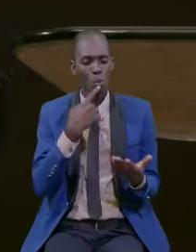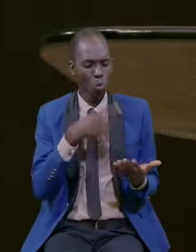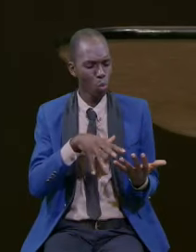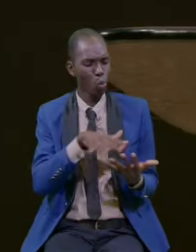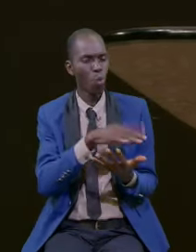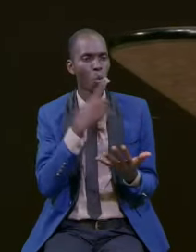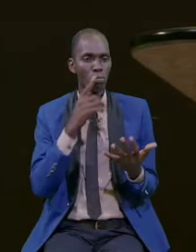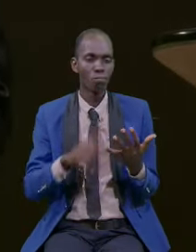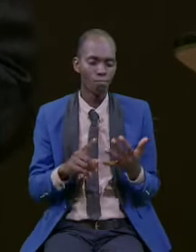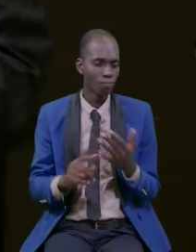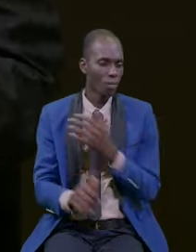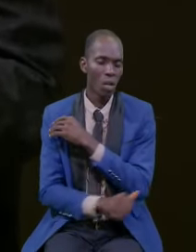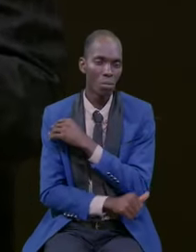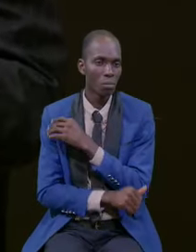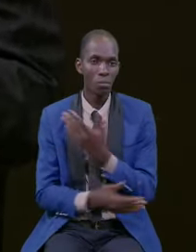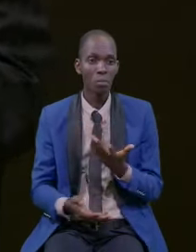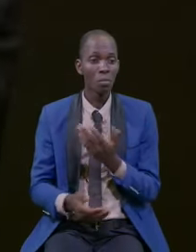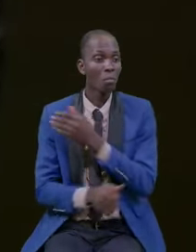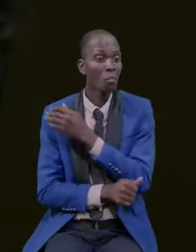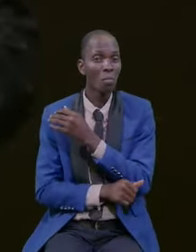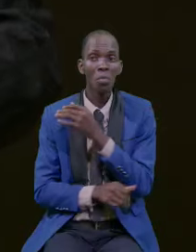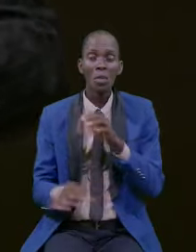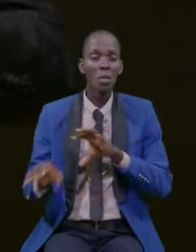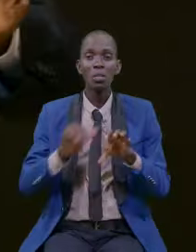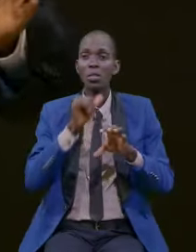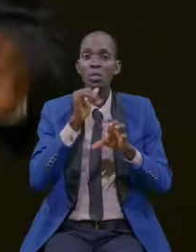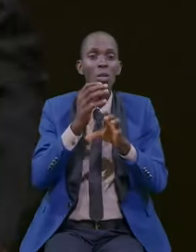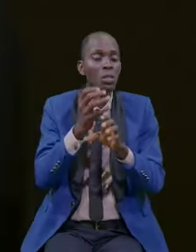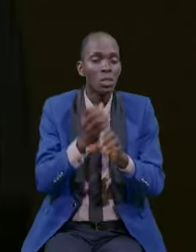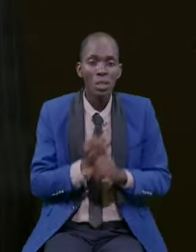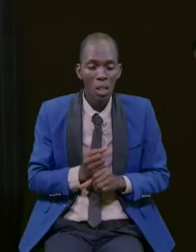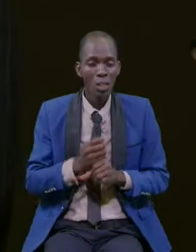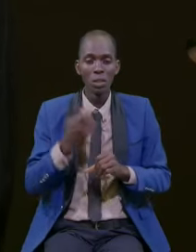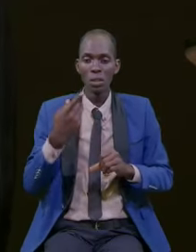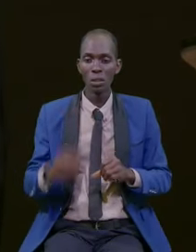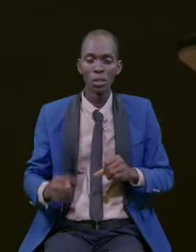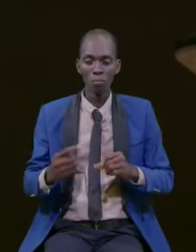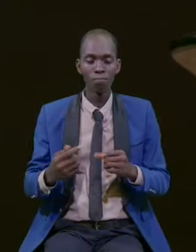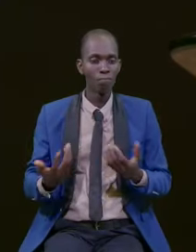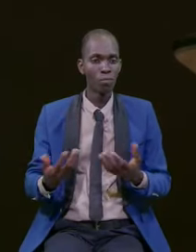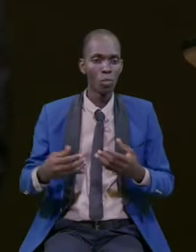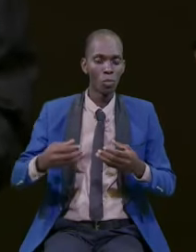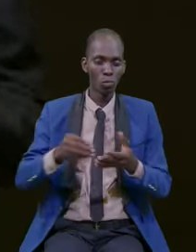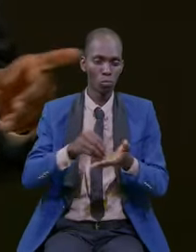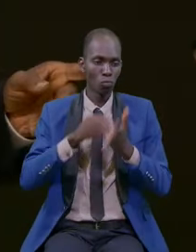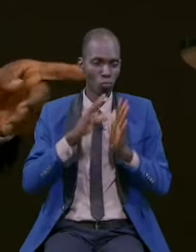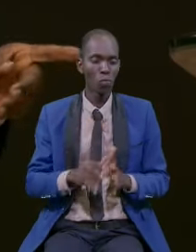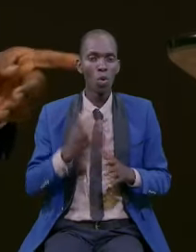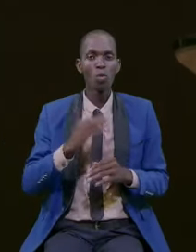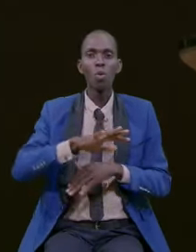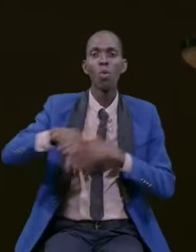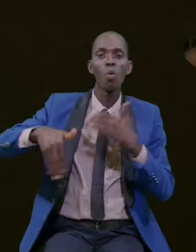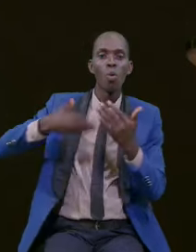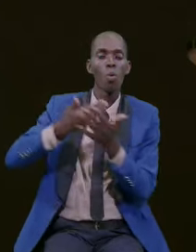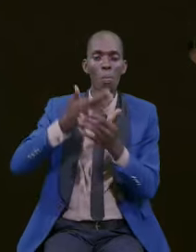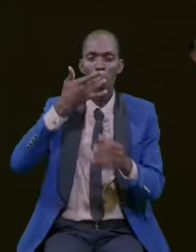didn't have the possession of the old land of Canaan that the Lord had promised him